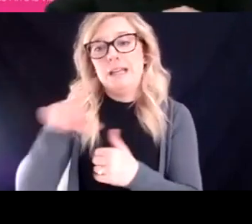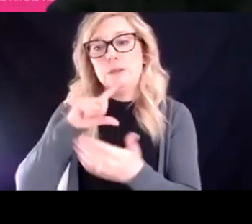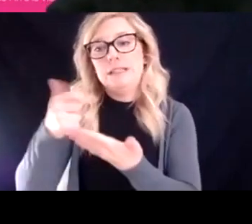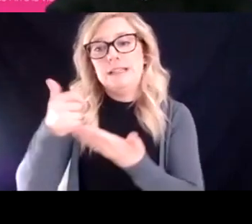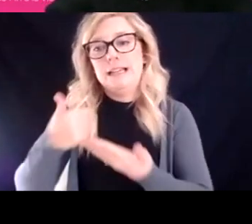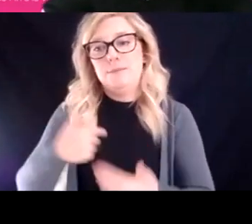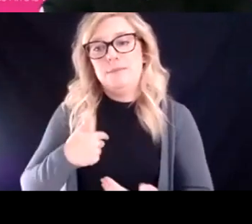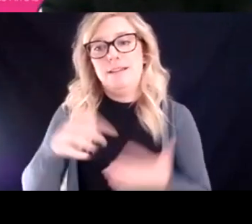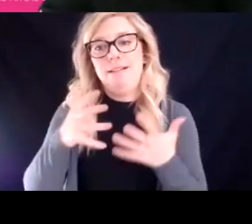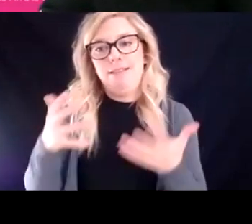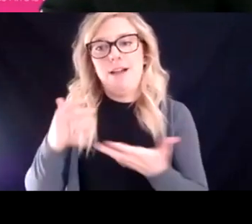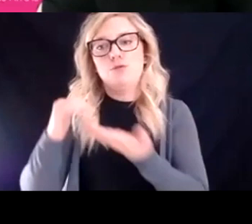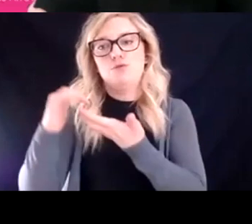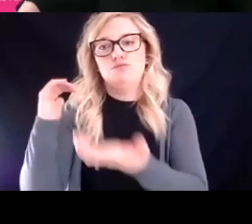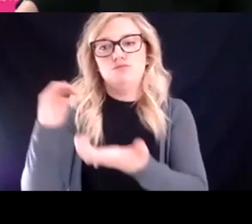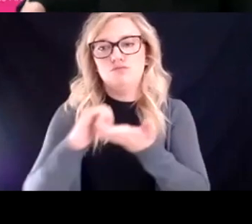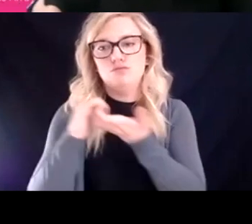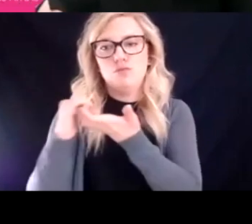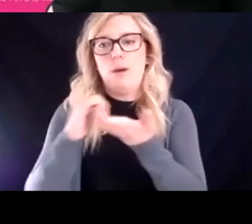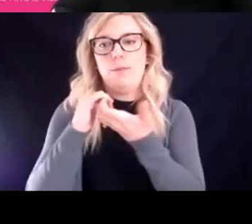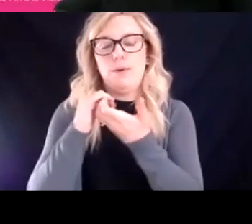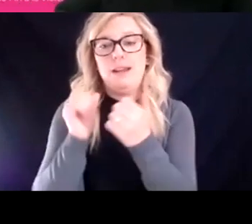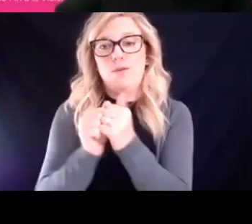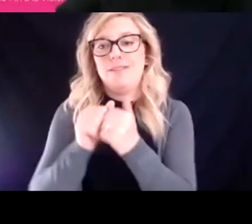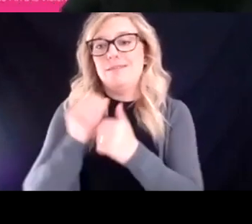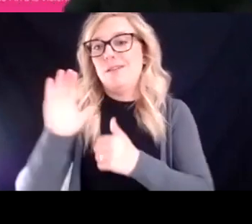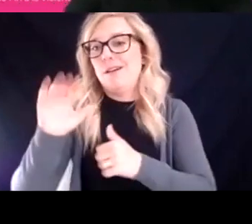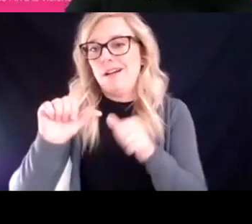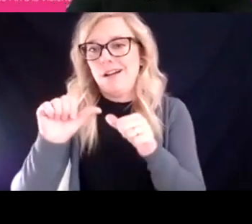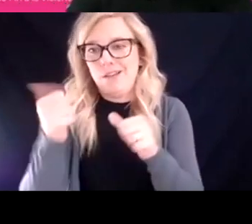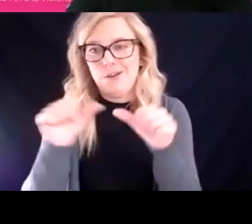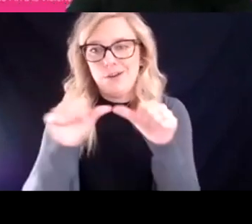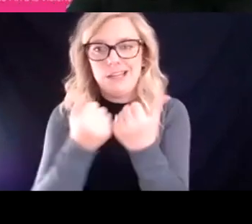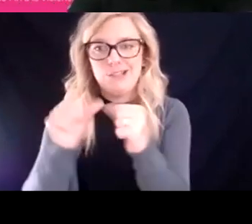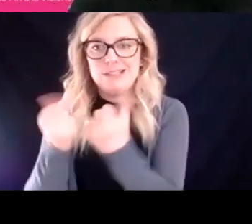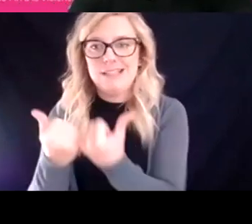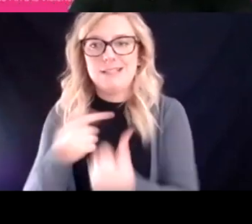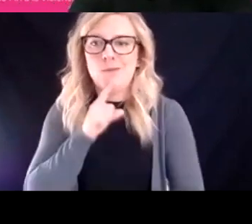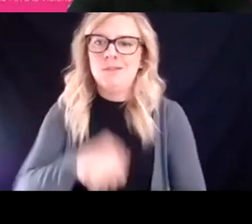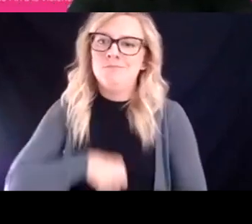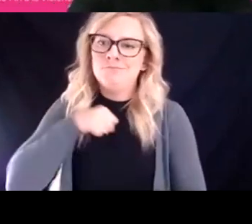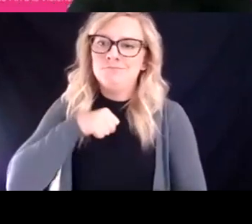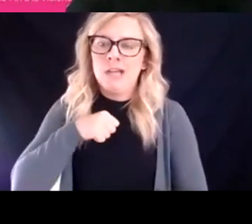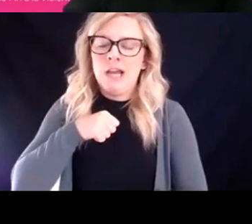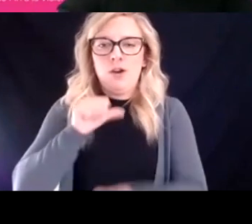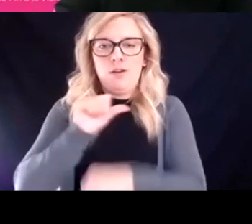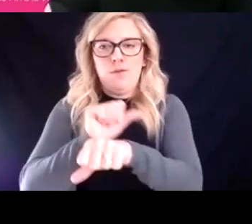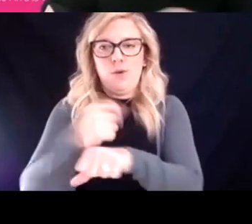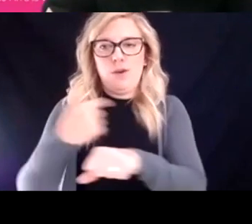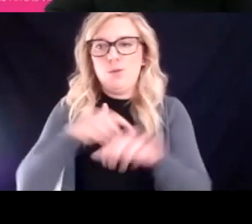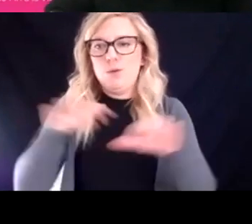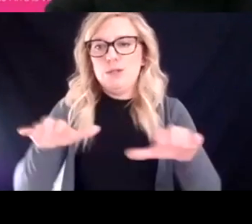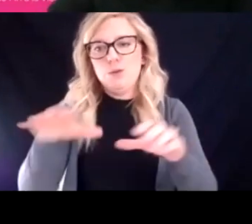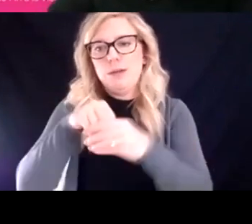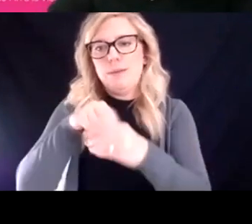cooperating with our sister agencies. I'm very proud of the work that we do in my agency.